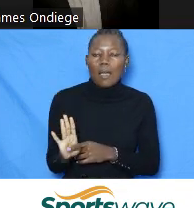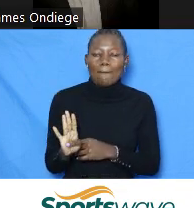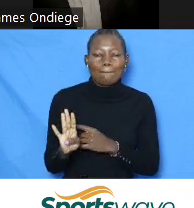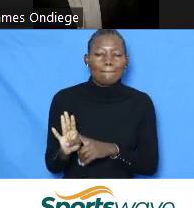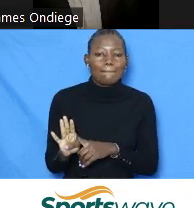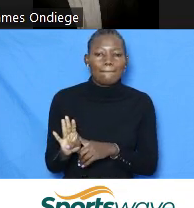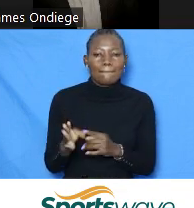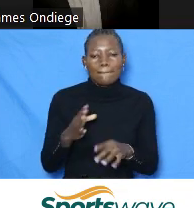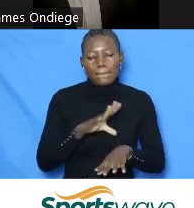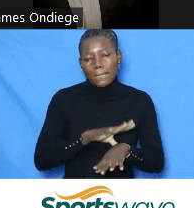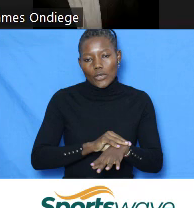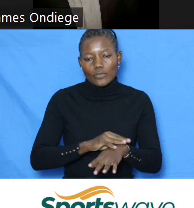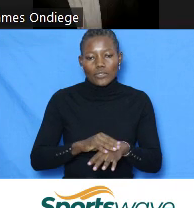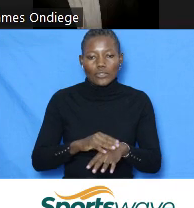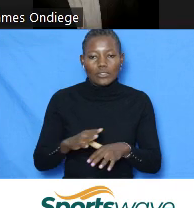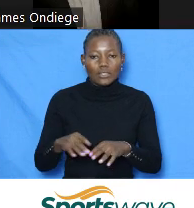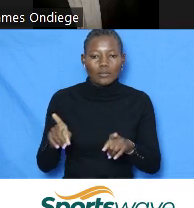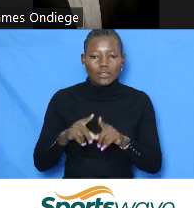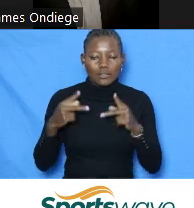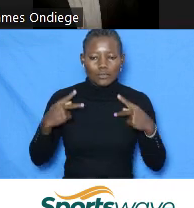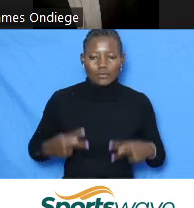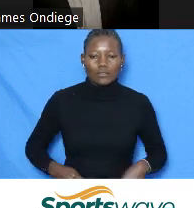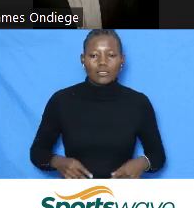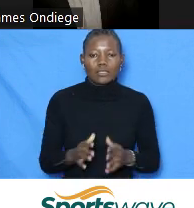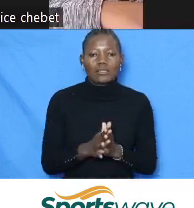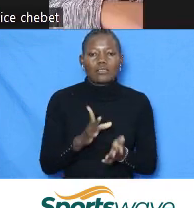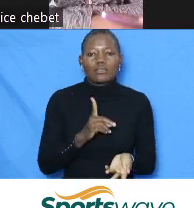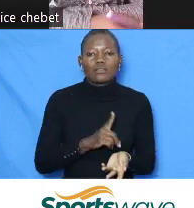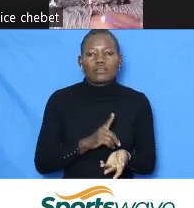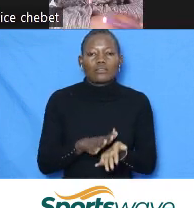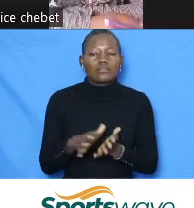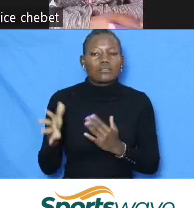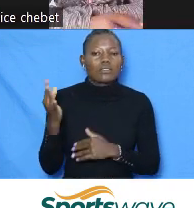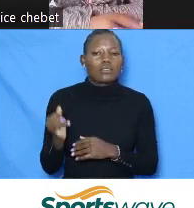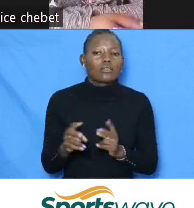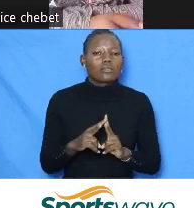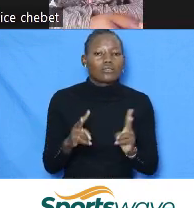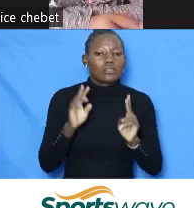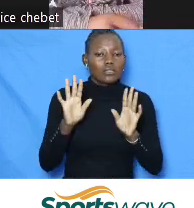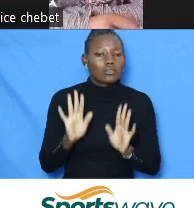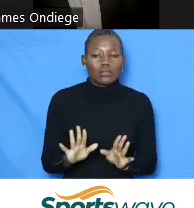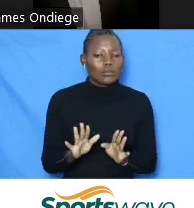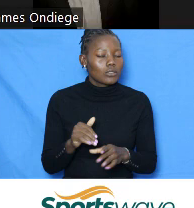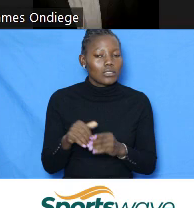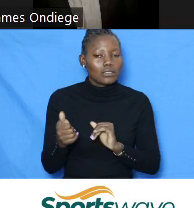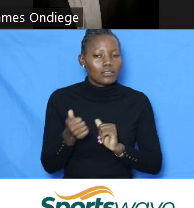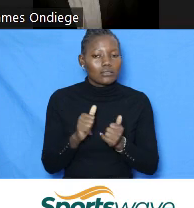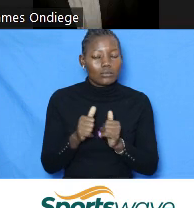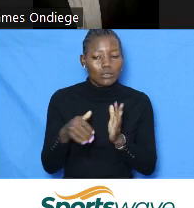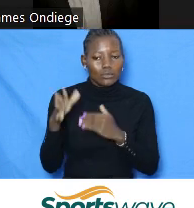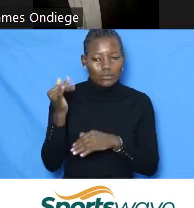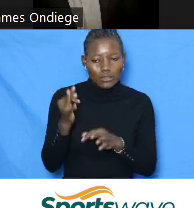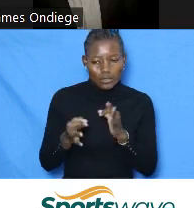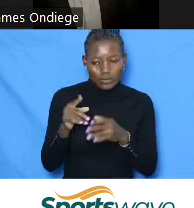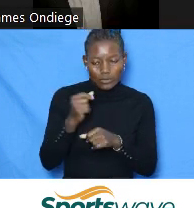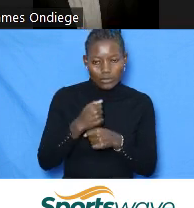rehabilitation is physiotherapy and physical therapists, okay? Now, they're very, very important when it comes to sports, because if you don't